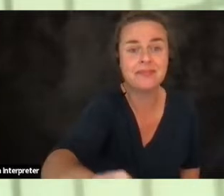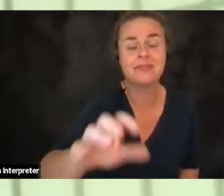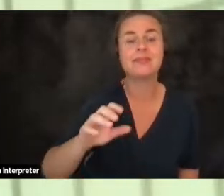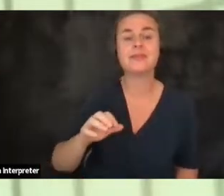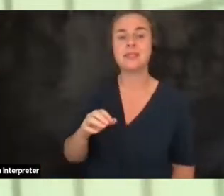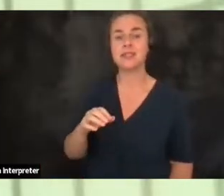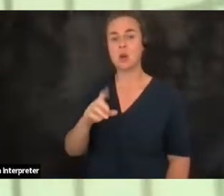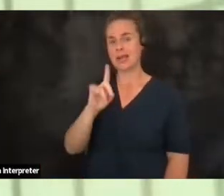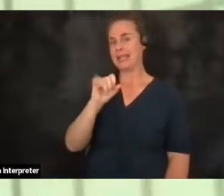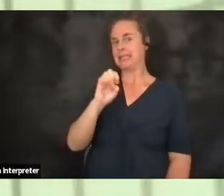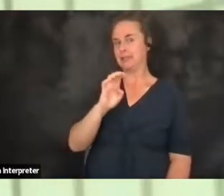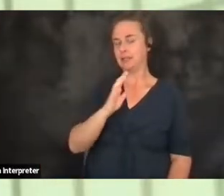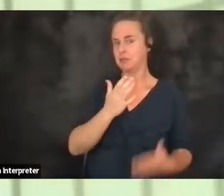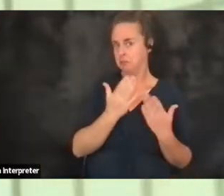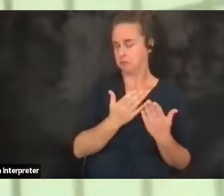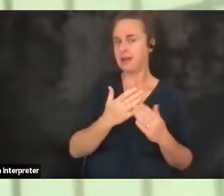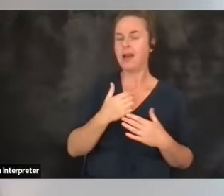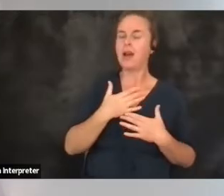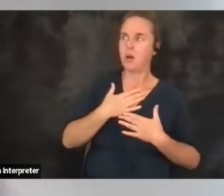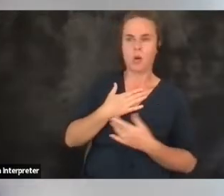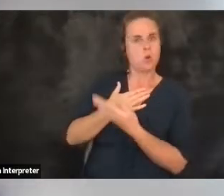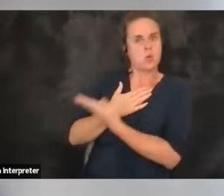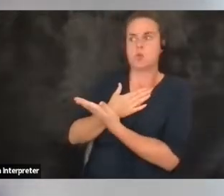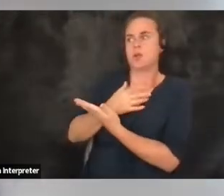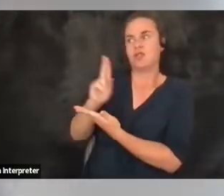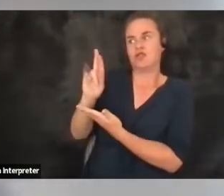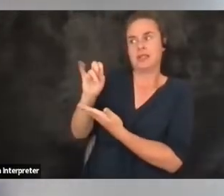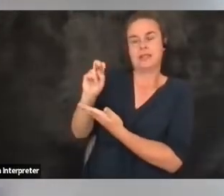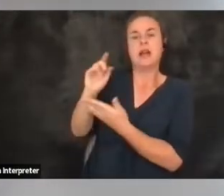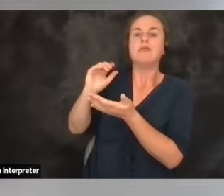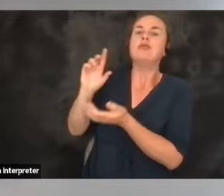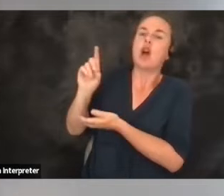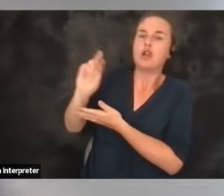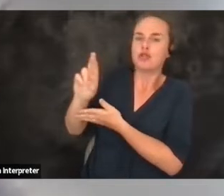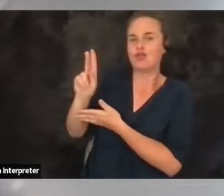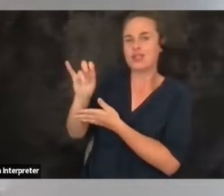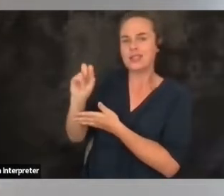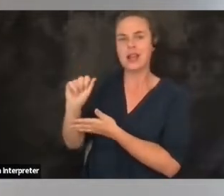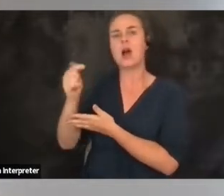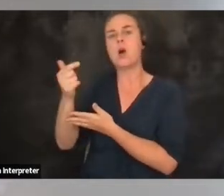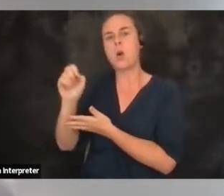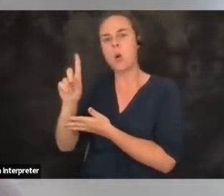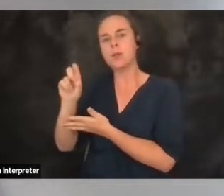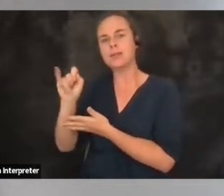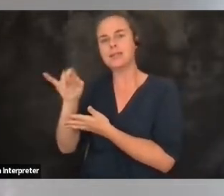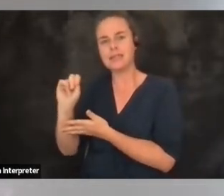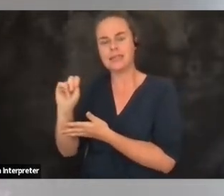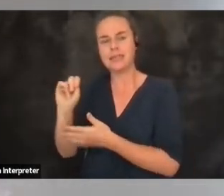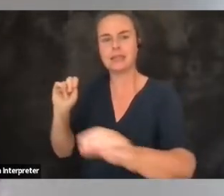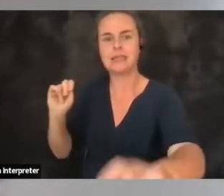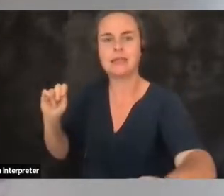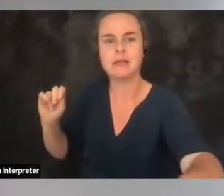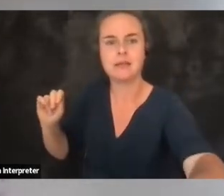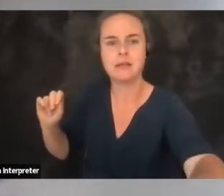I am very, very pleased to welcome Dr. Krista Goldstein-Cole to the May Learning Collaborative to share her knowledge and experience in